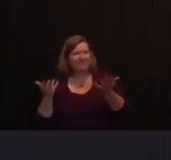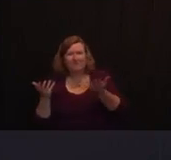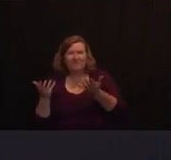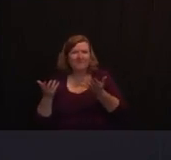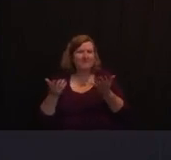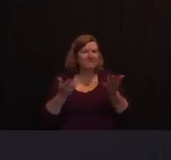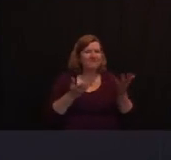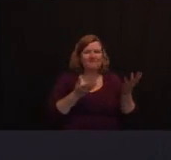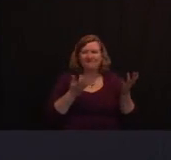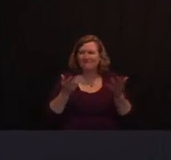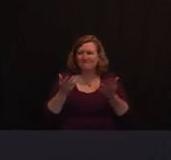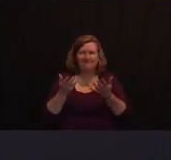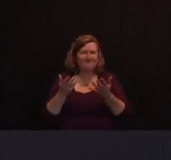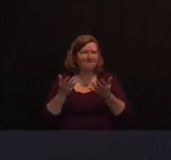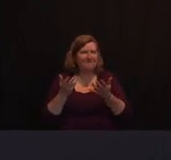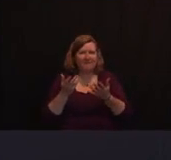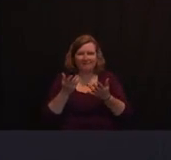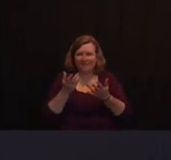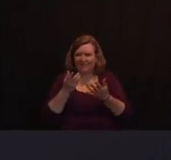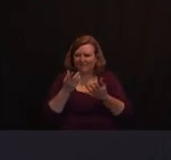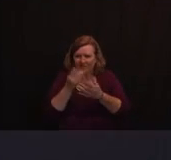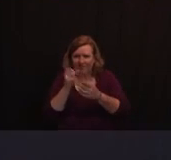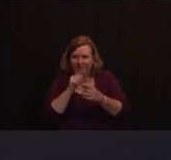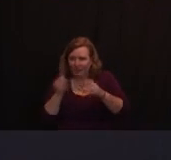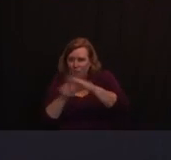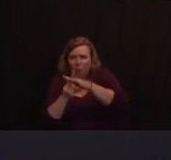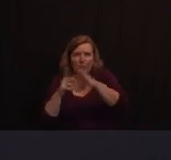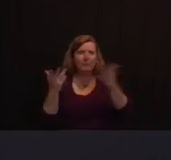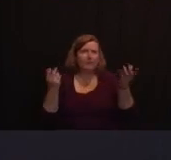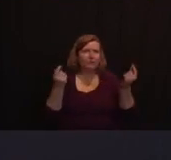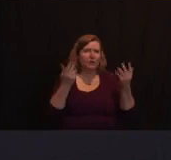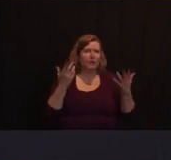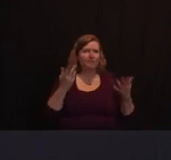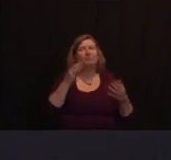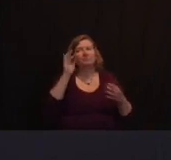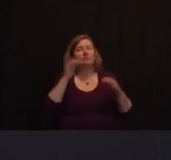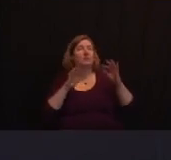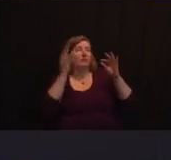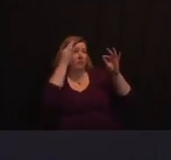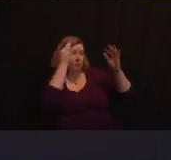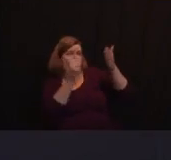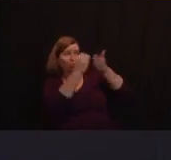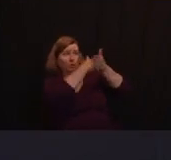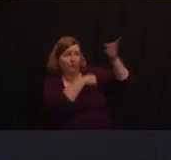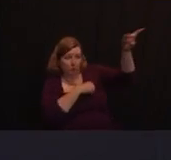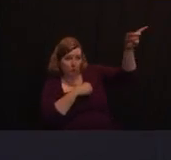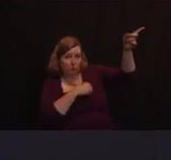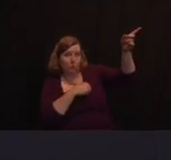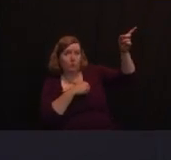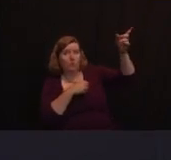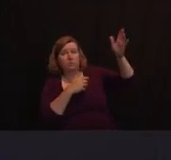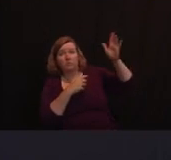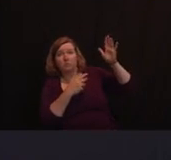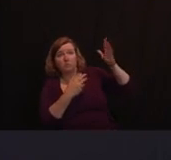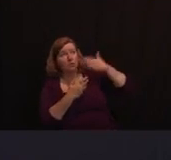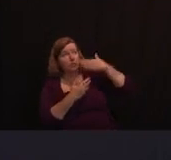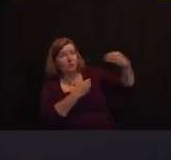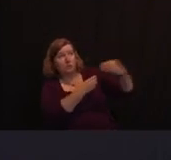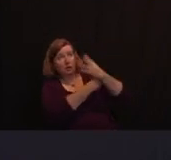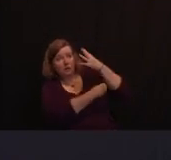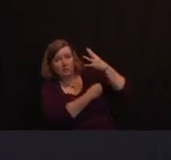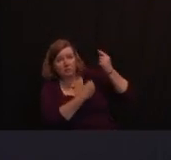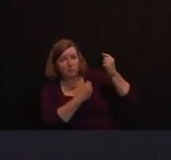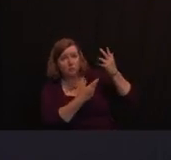willing, this review by the feds is apace. It comes out with guidance that we can live with, and we get back to some